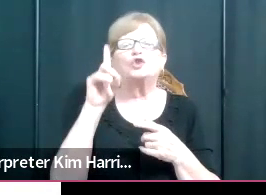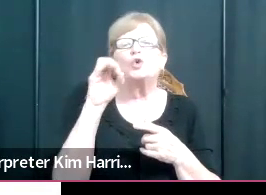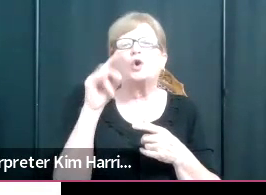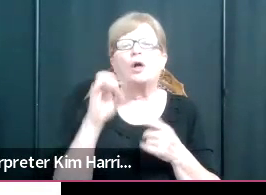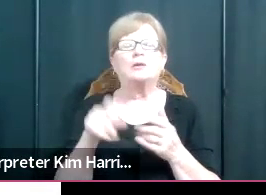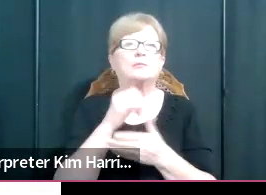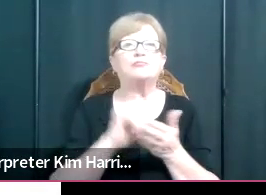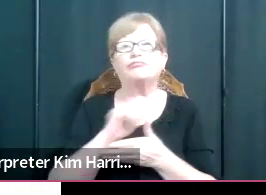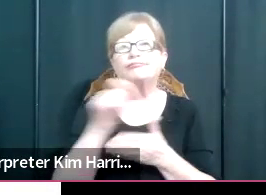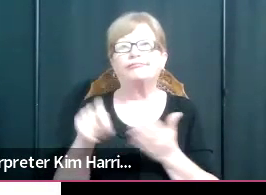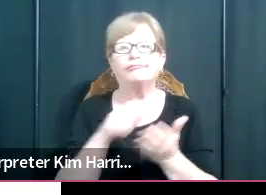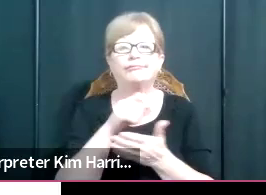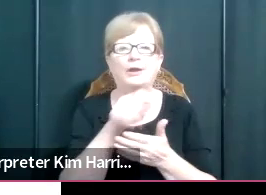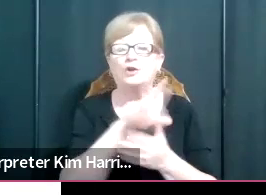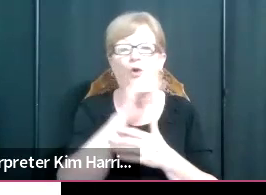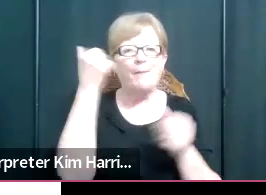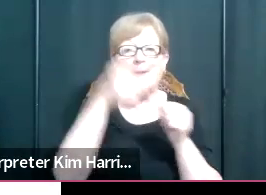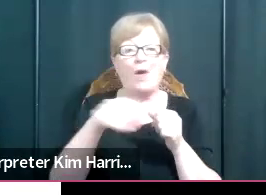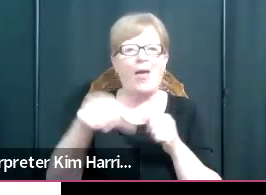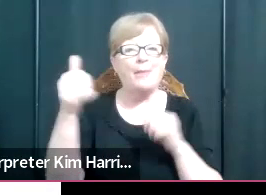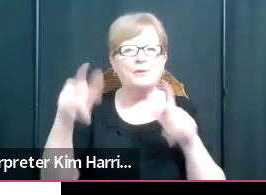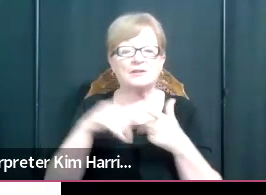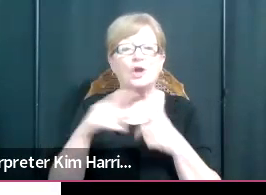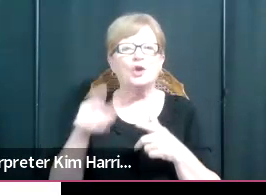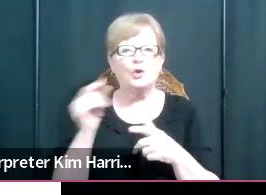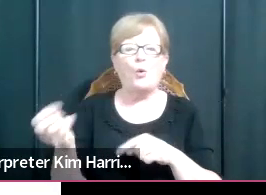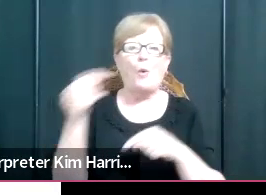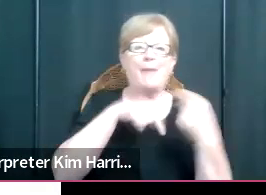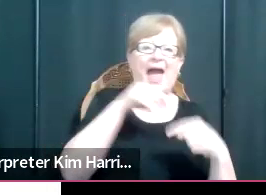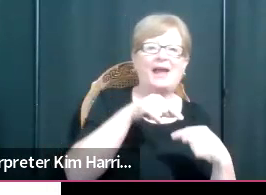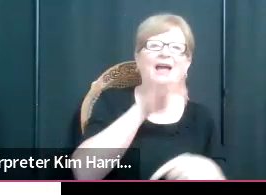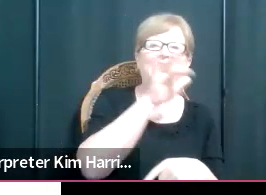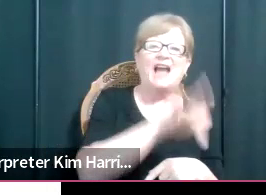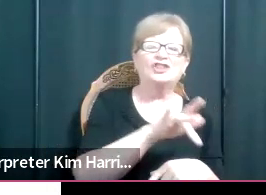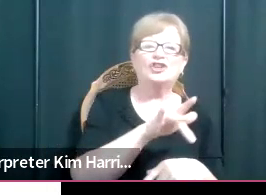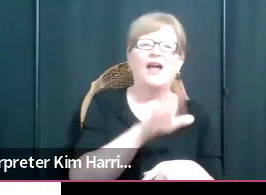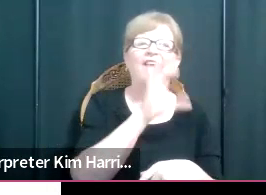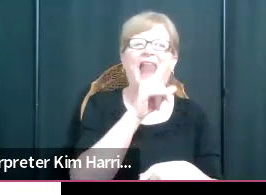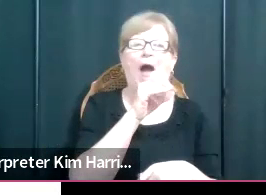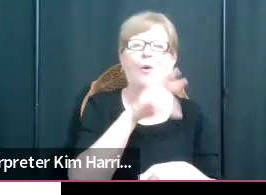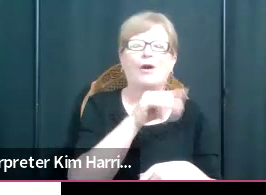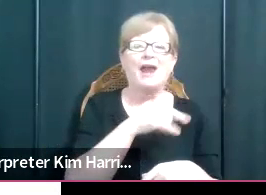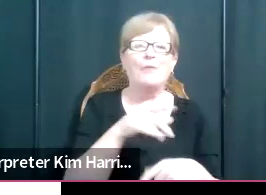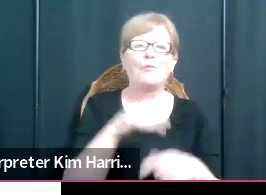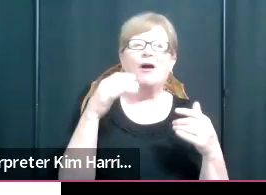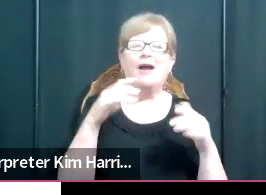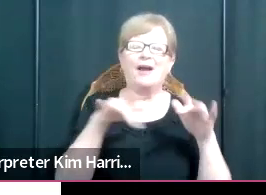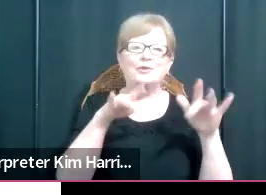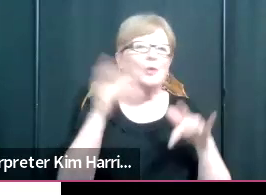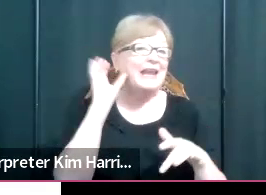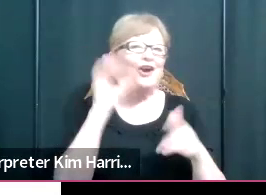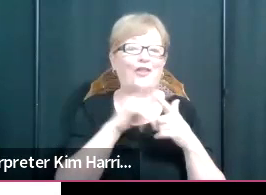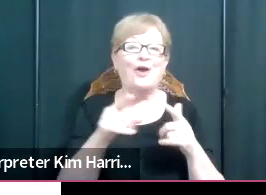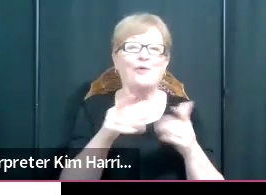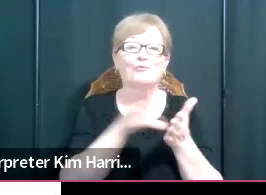but you don't remember what somebody was saying while you were busy doodling your flower, you can go back and touch the flower and it will play the recording back for you, so you won't miss anything